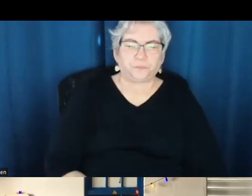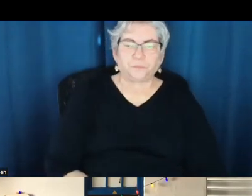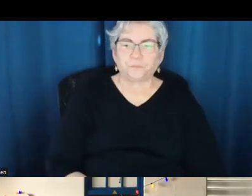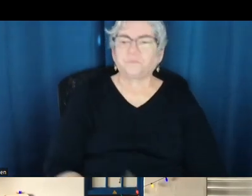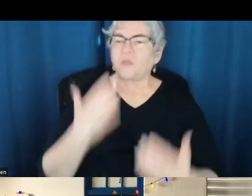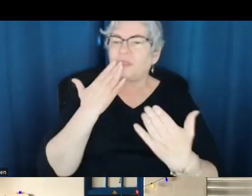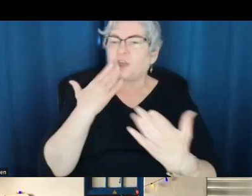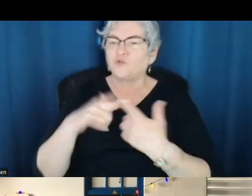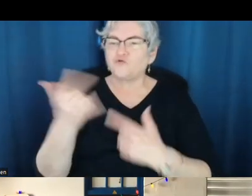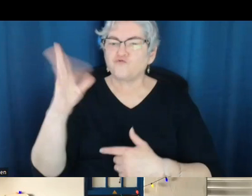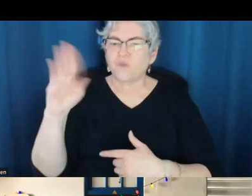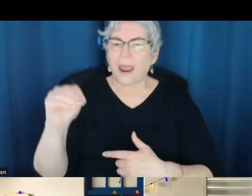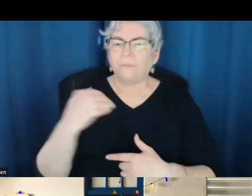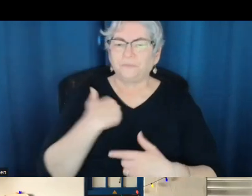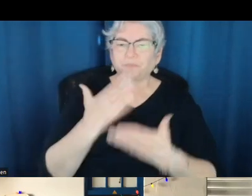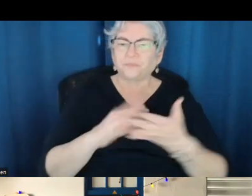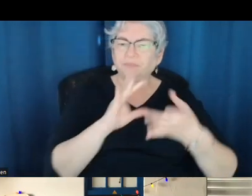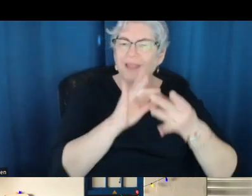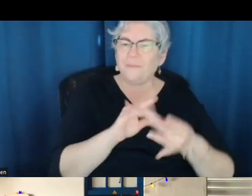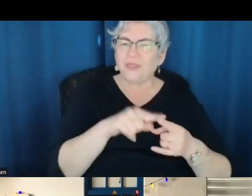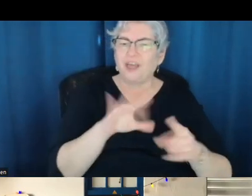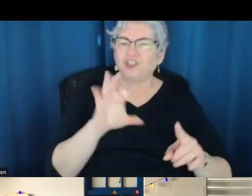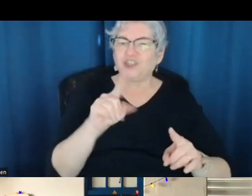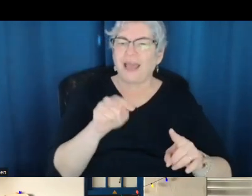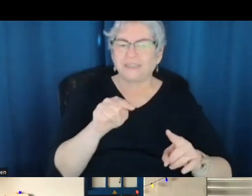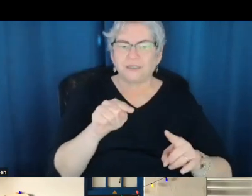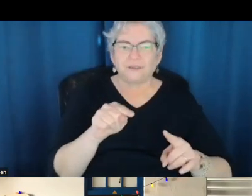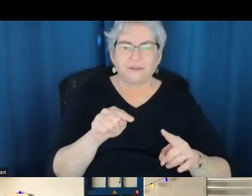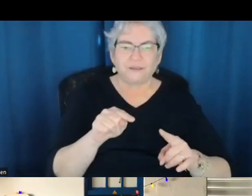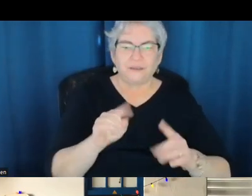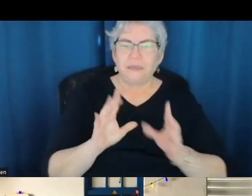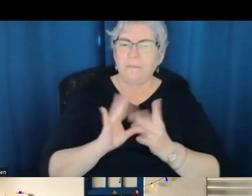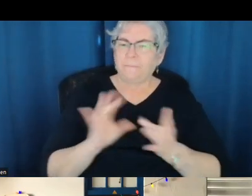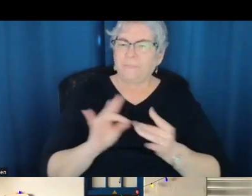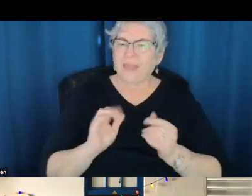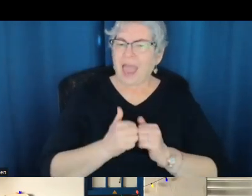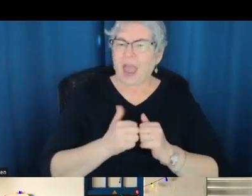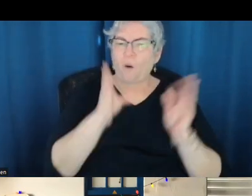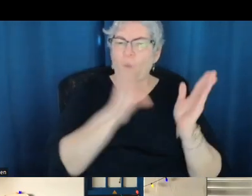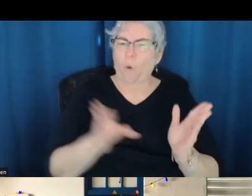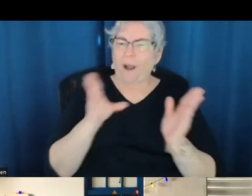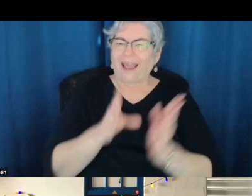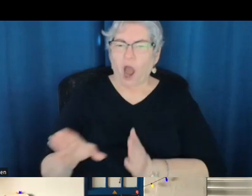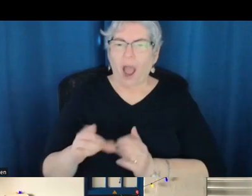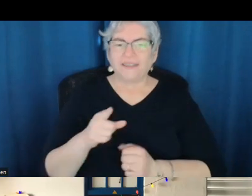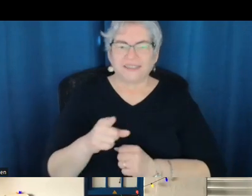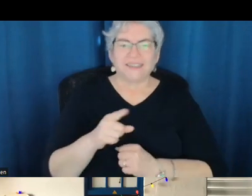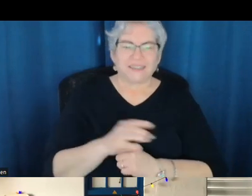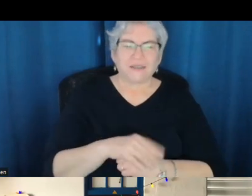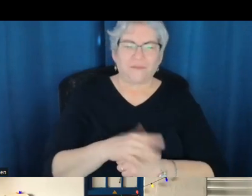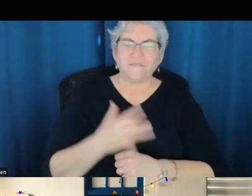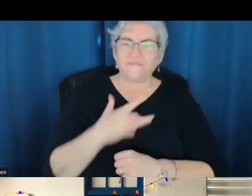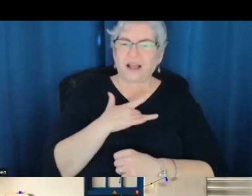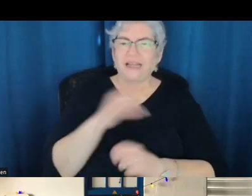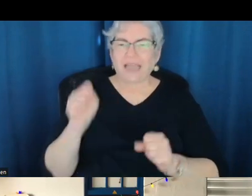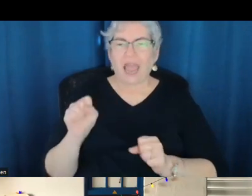Thank you, Graham. We had some comments in the chat that remarked on how organized this was and how they feel like they're